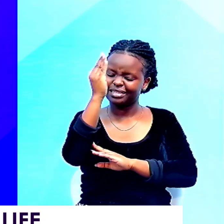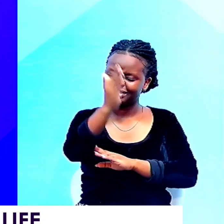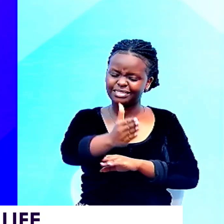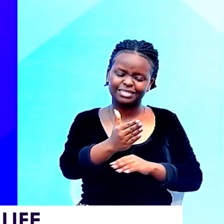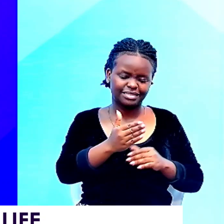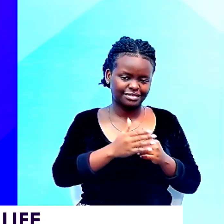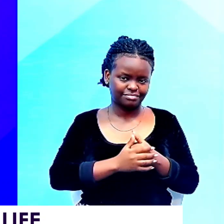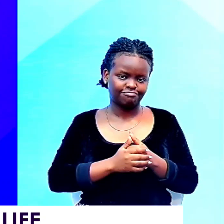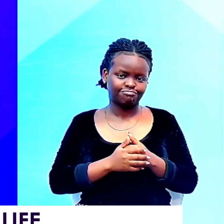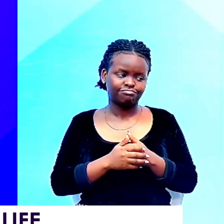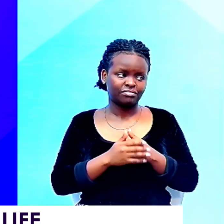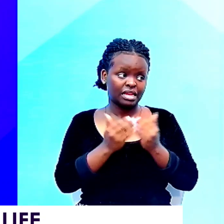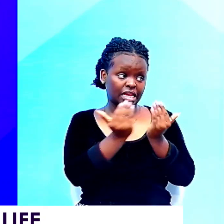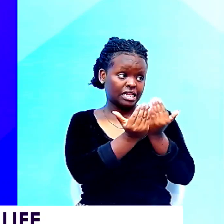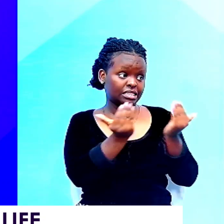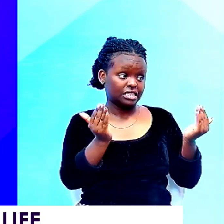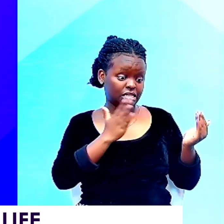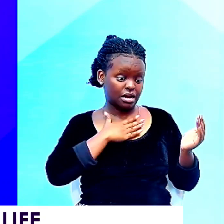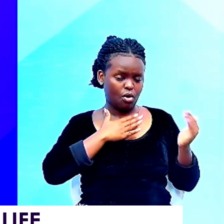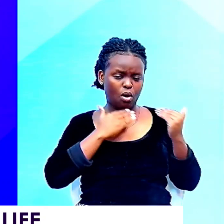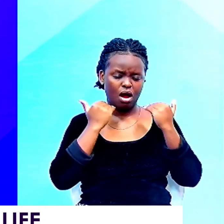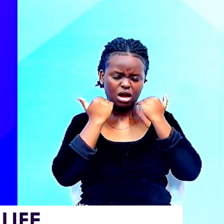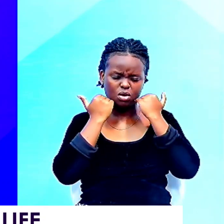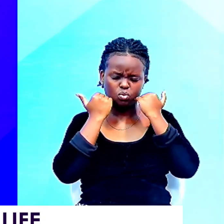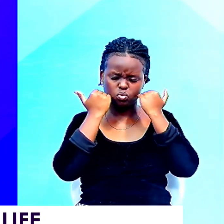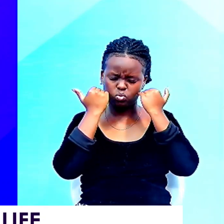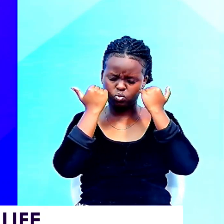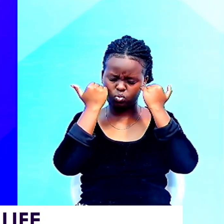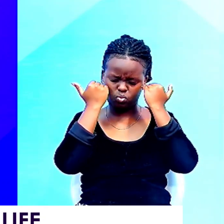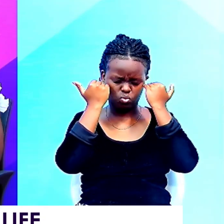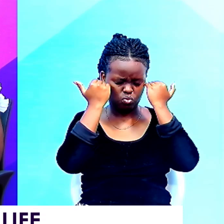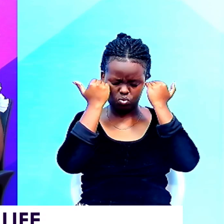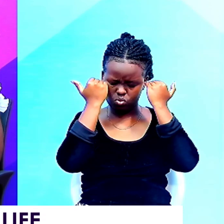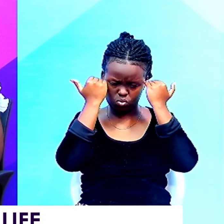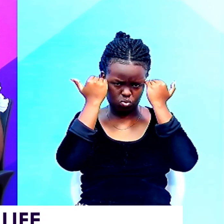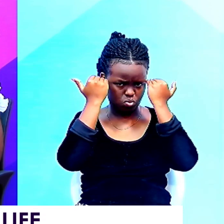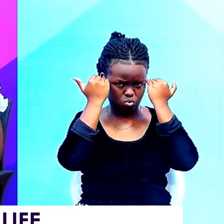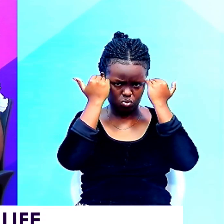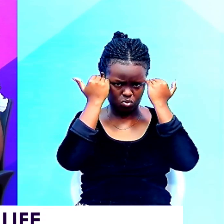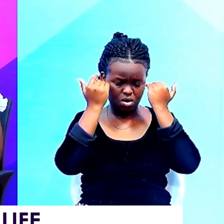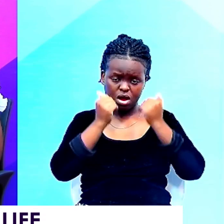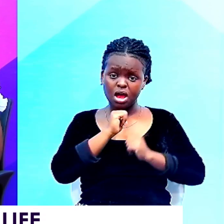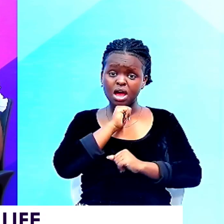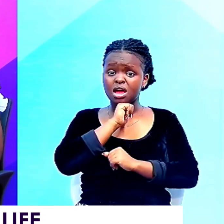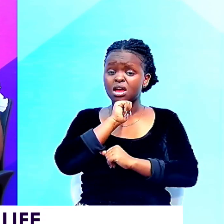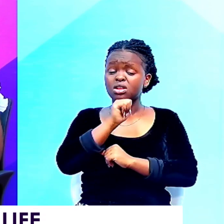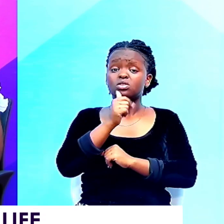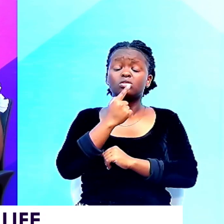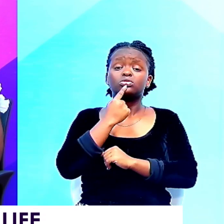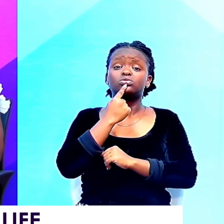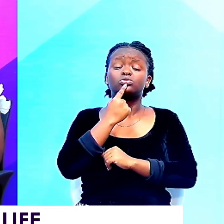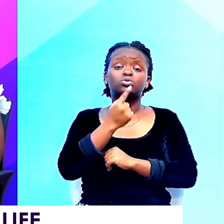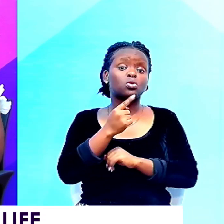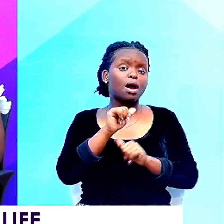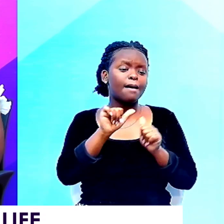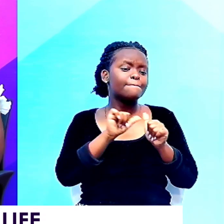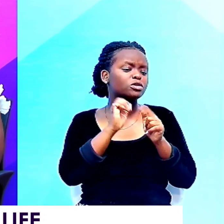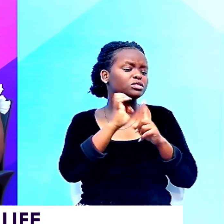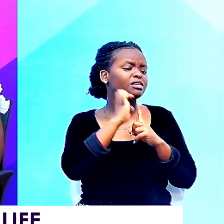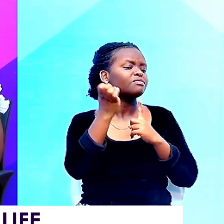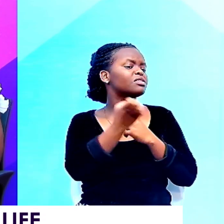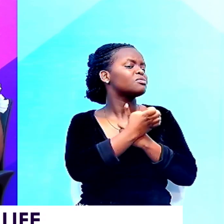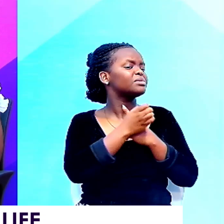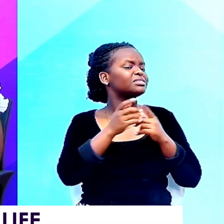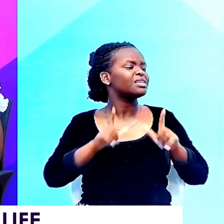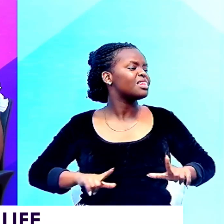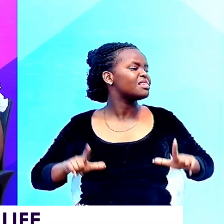matter, our children are stressed. Okay. They are not so sure about the environment they're living